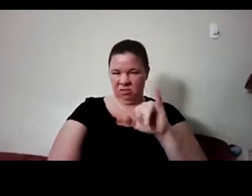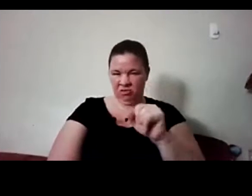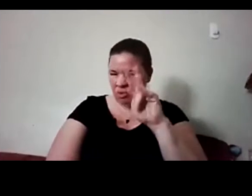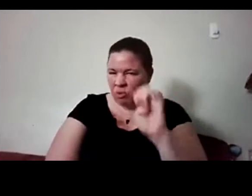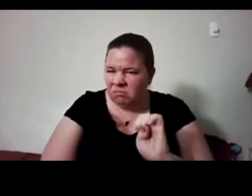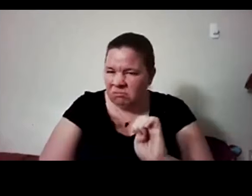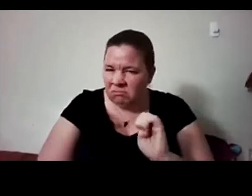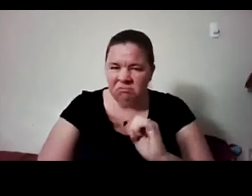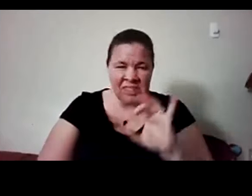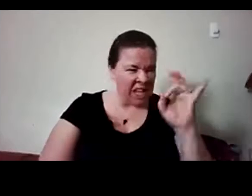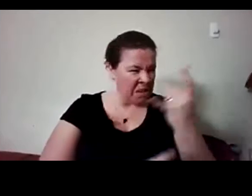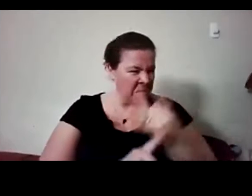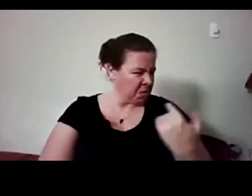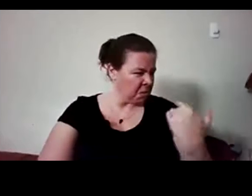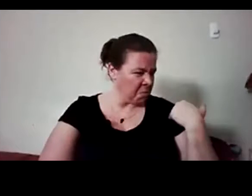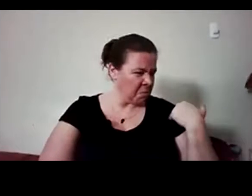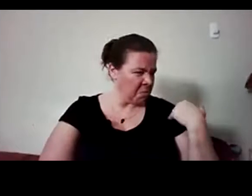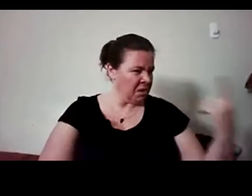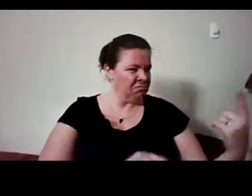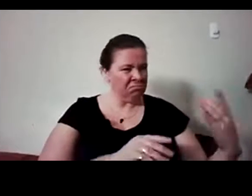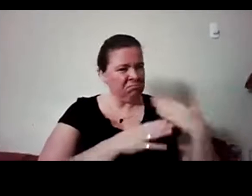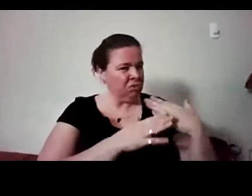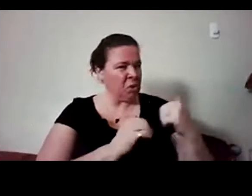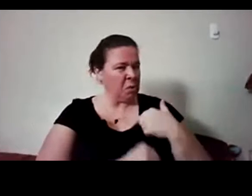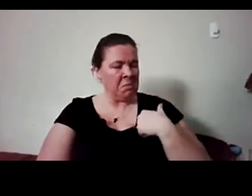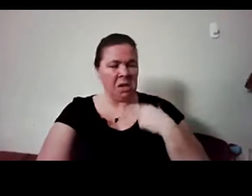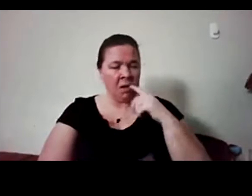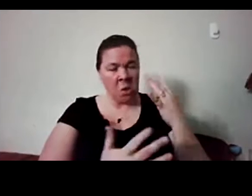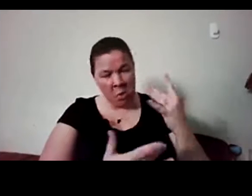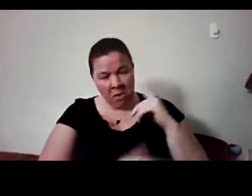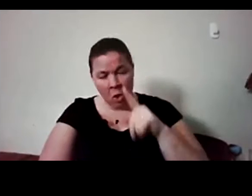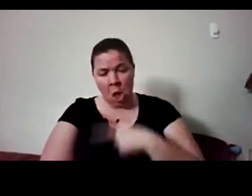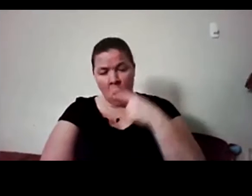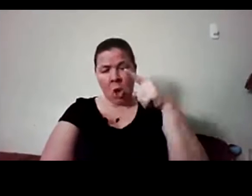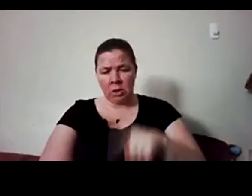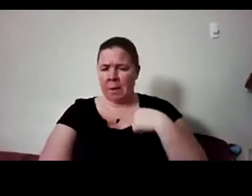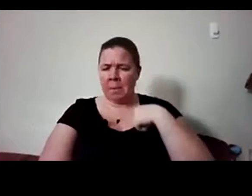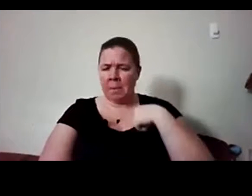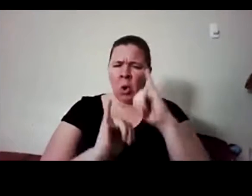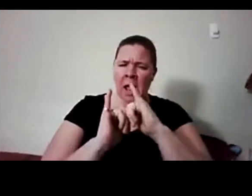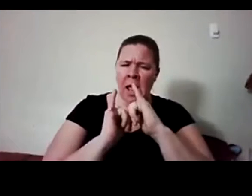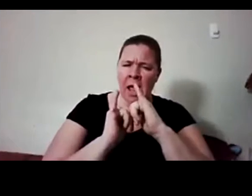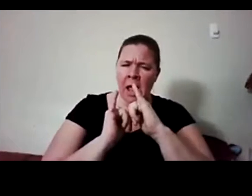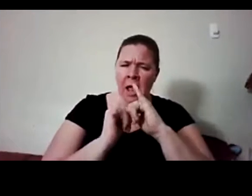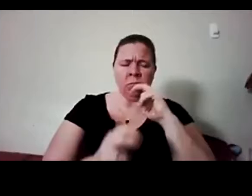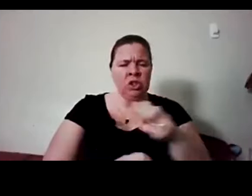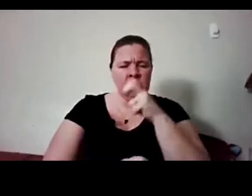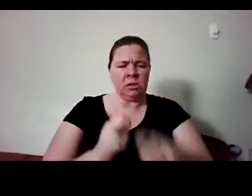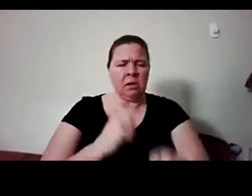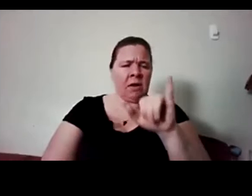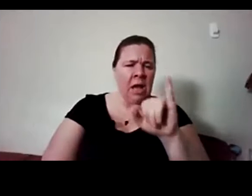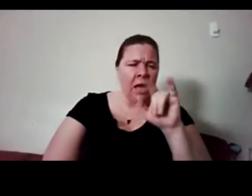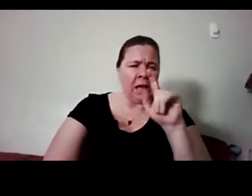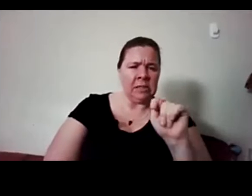It's just 8 months ago, I told my friend, we're going to have to wait for some time. And I know how how tough it is, especially when you're dealing with